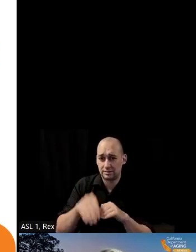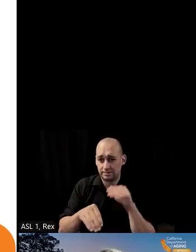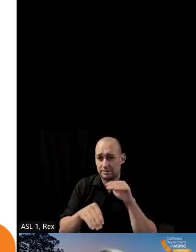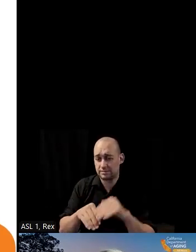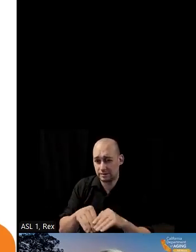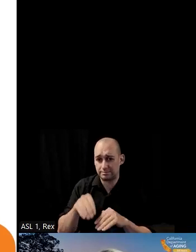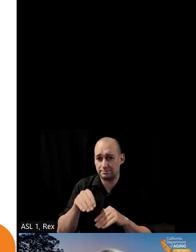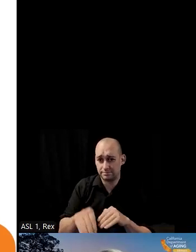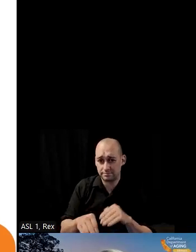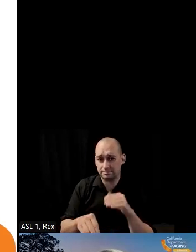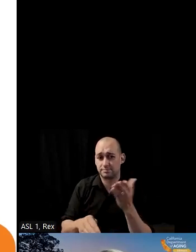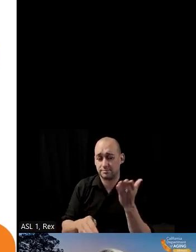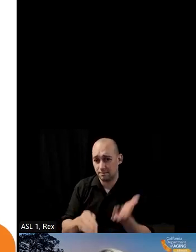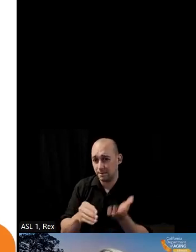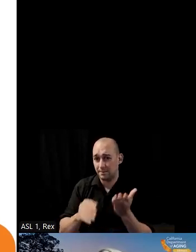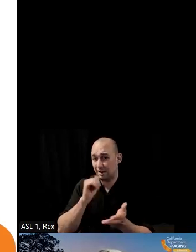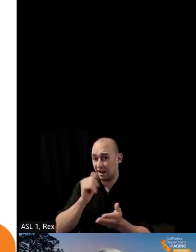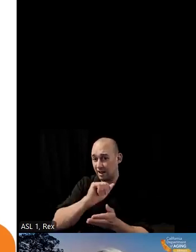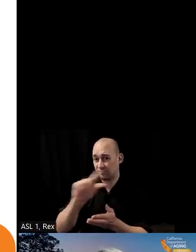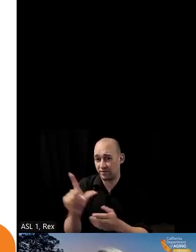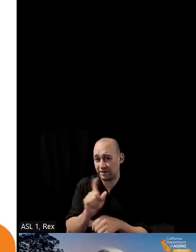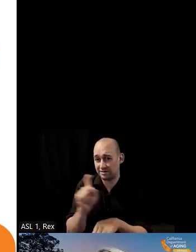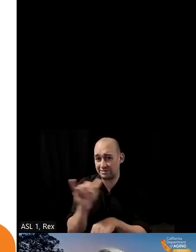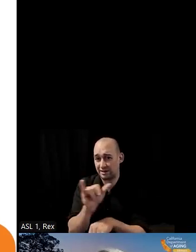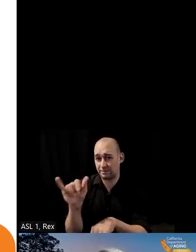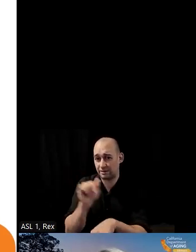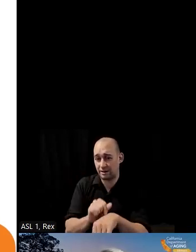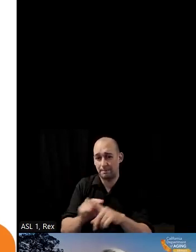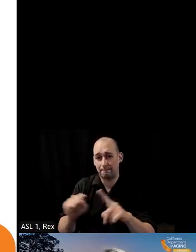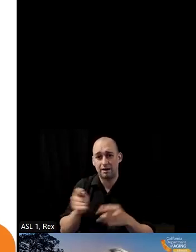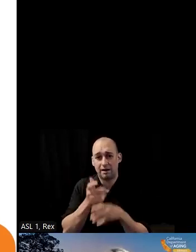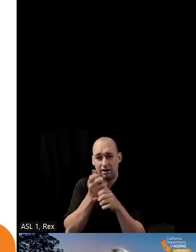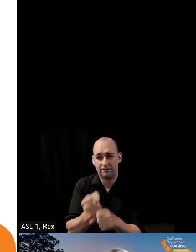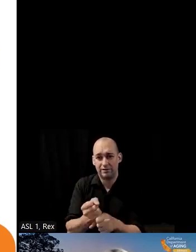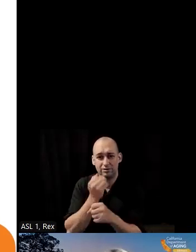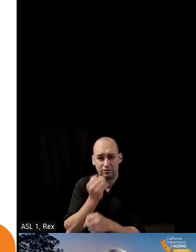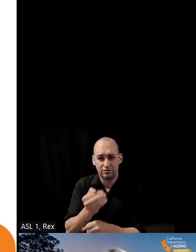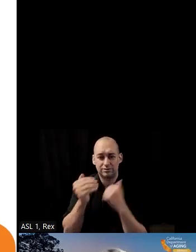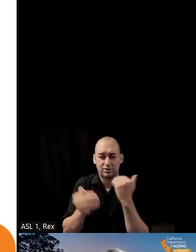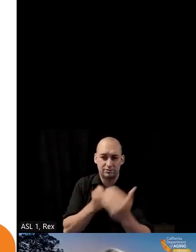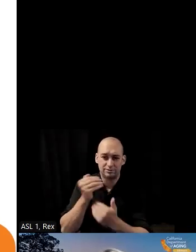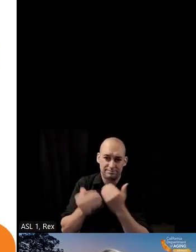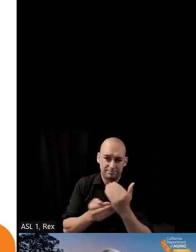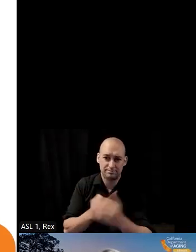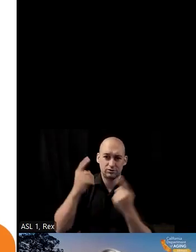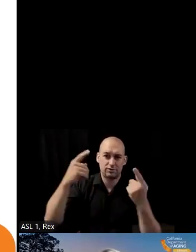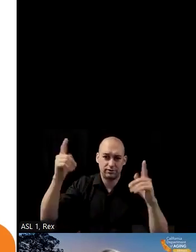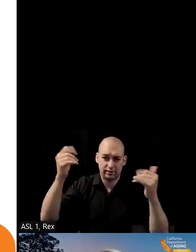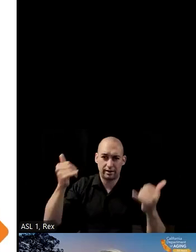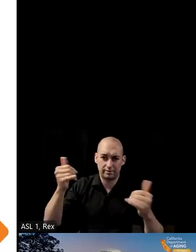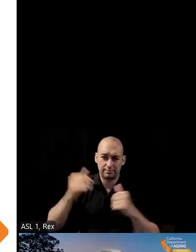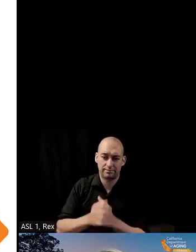not be everything all at once, but we feel very confident and good about the progress that we've achieved to date. Next